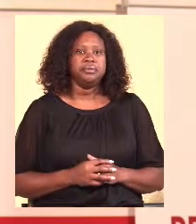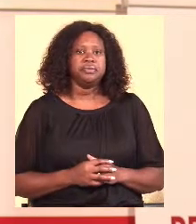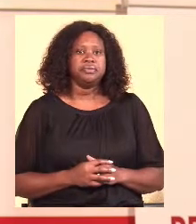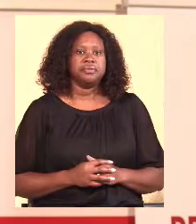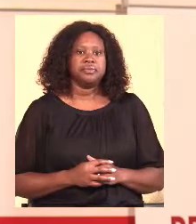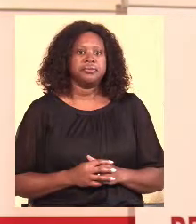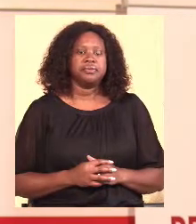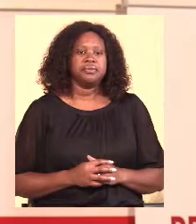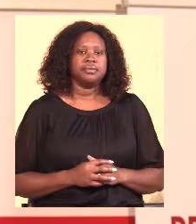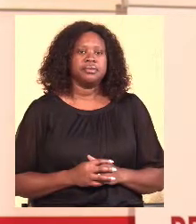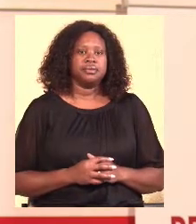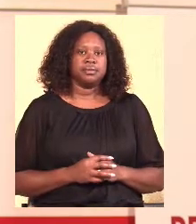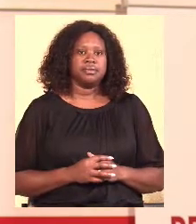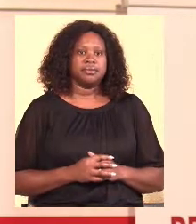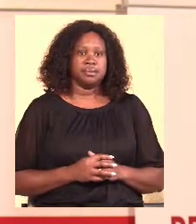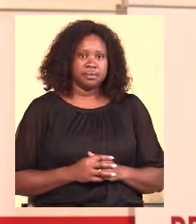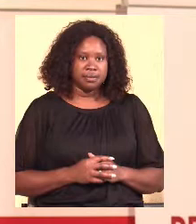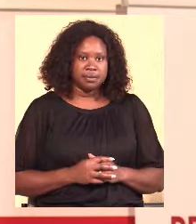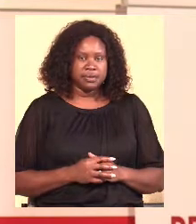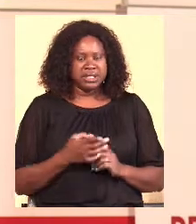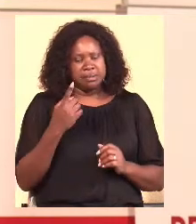upon noticing the number of